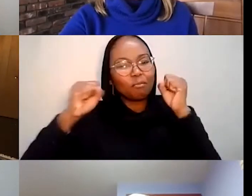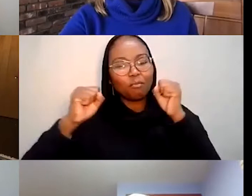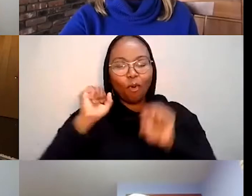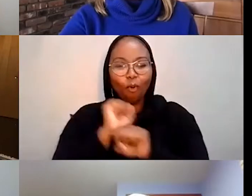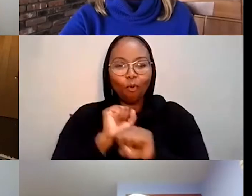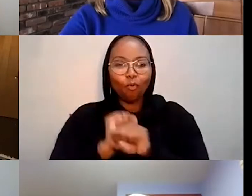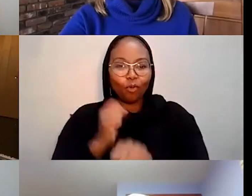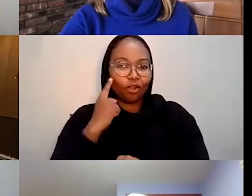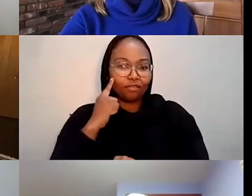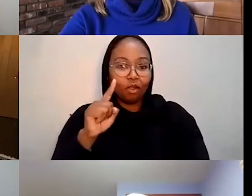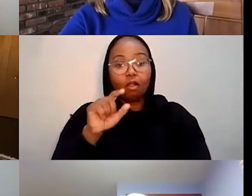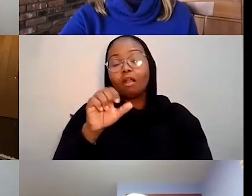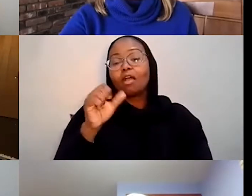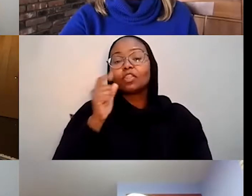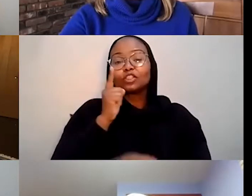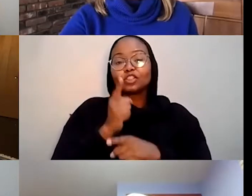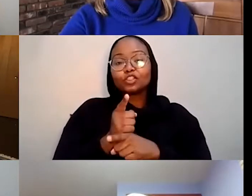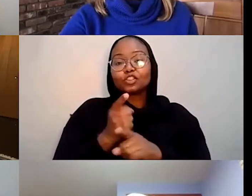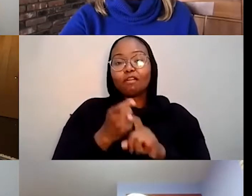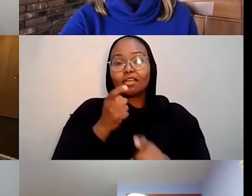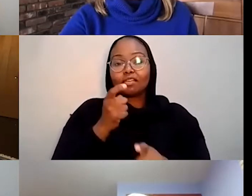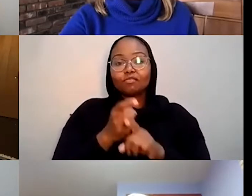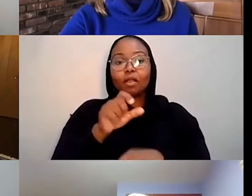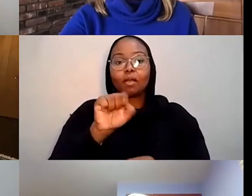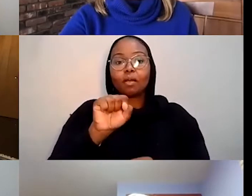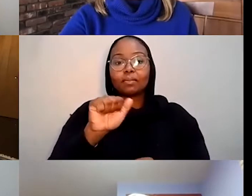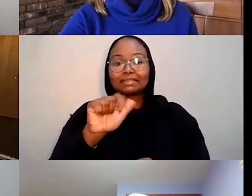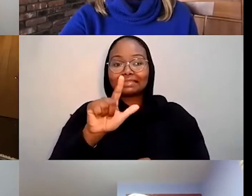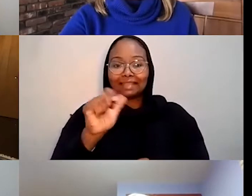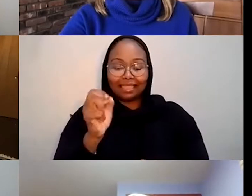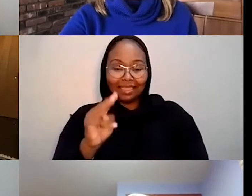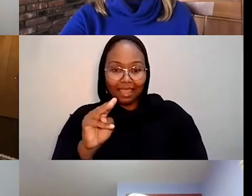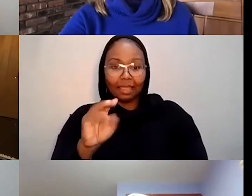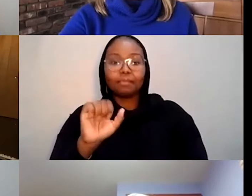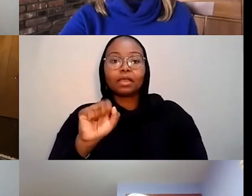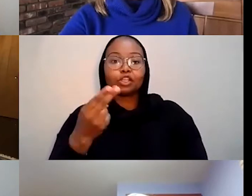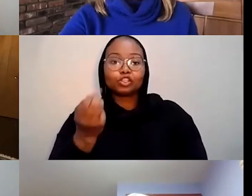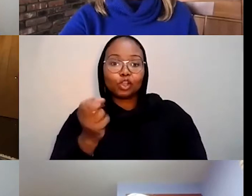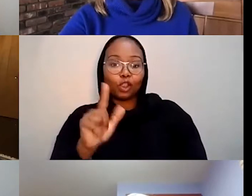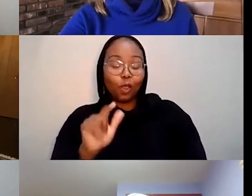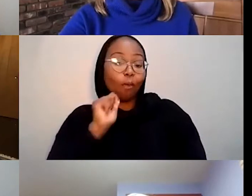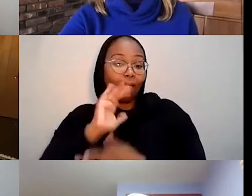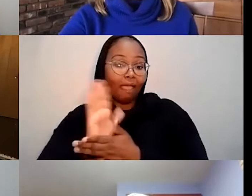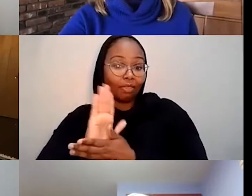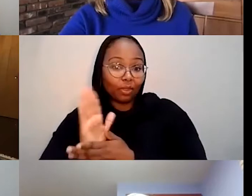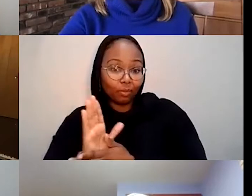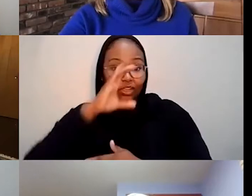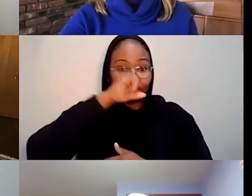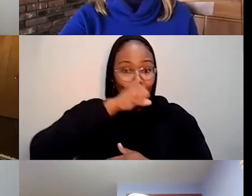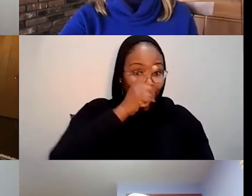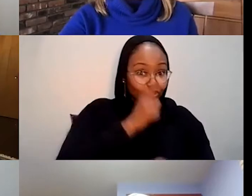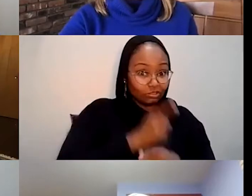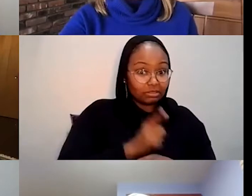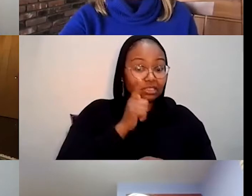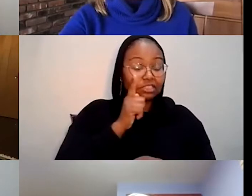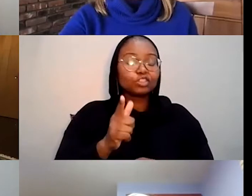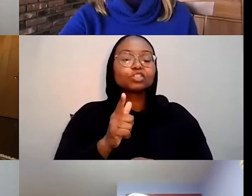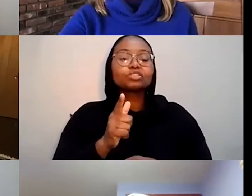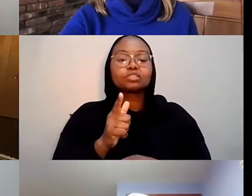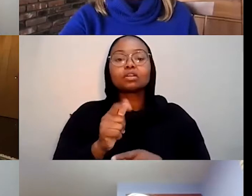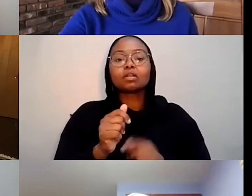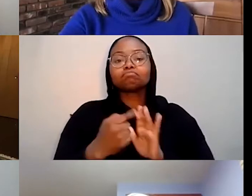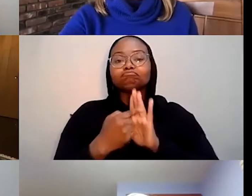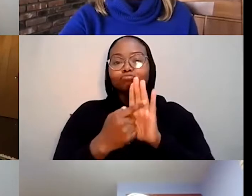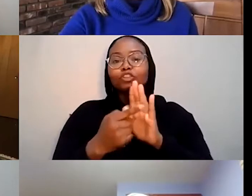Salaam Shalom and the documentary Stranger Sister and its national social impact campaign led by Odyssey Impact,